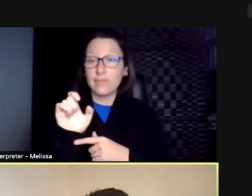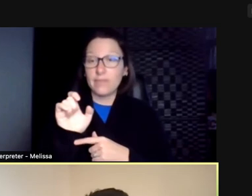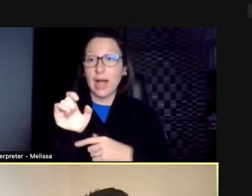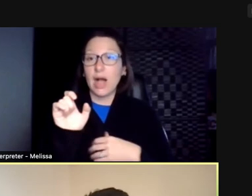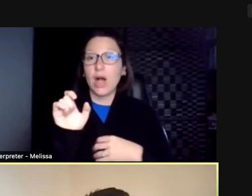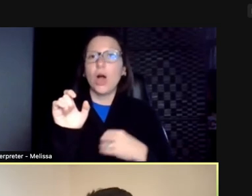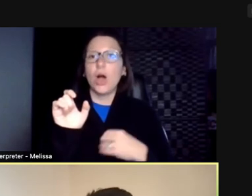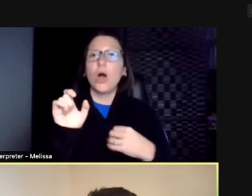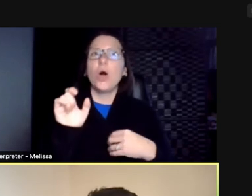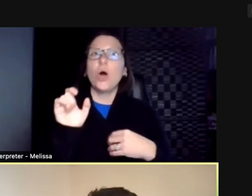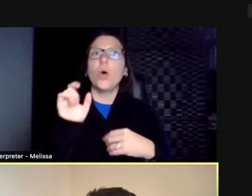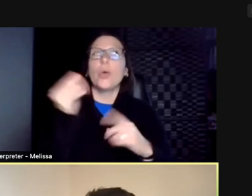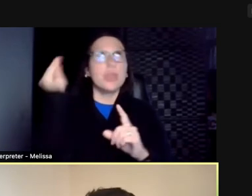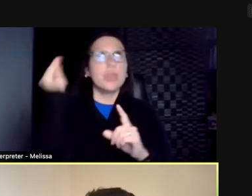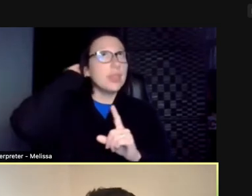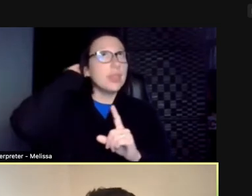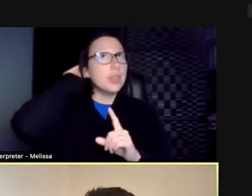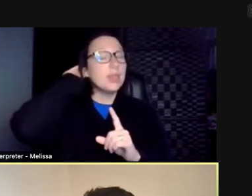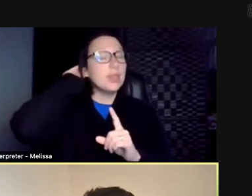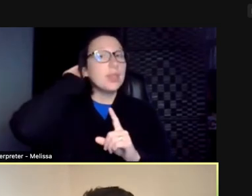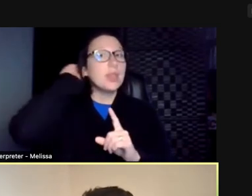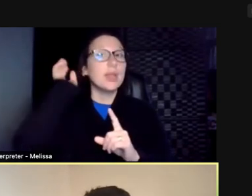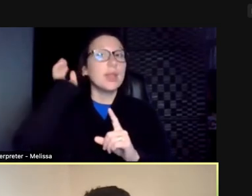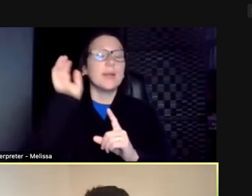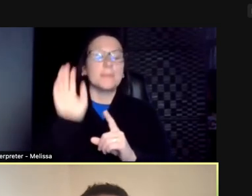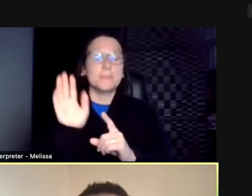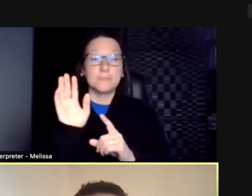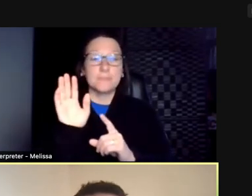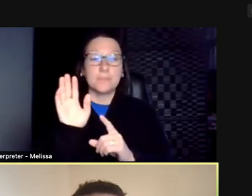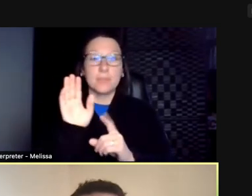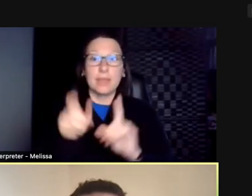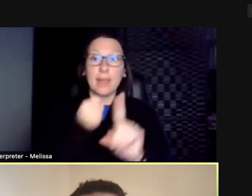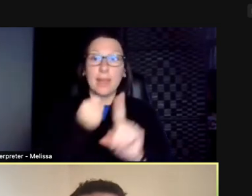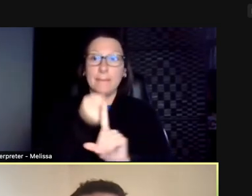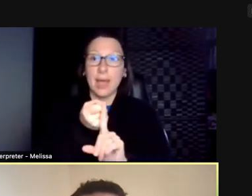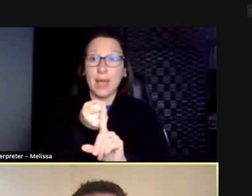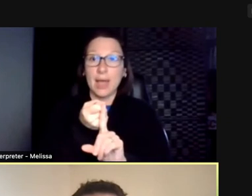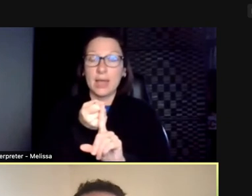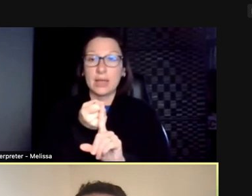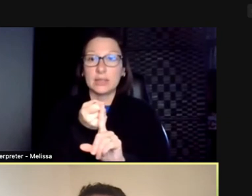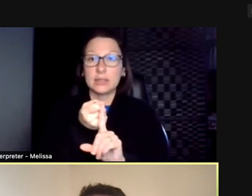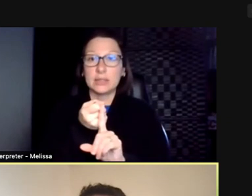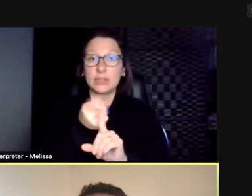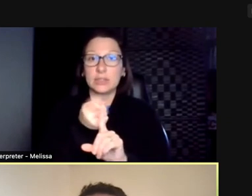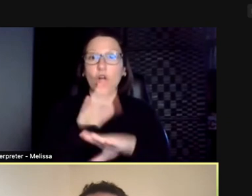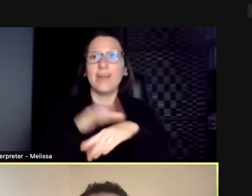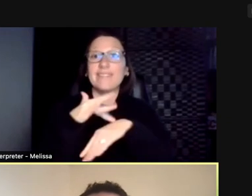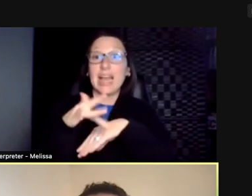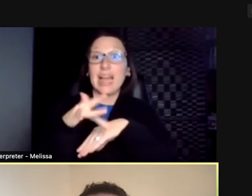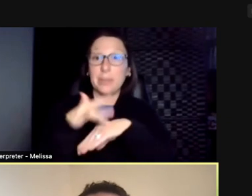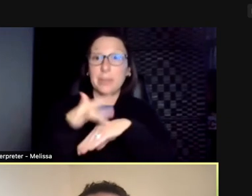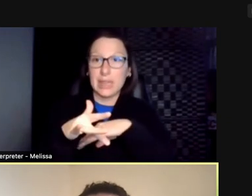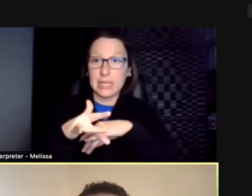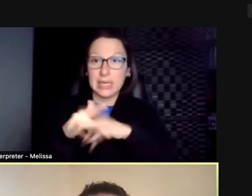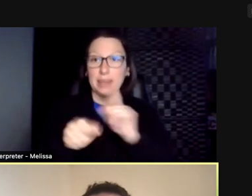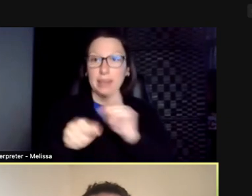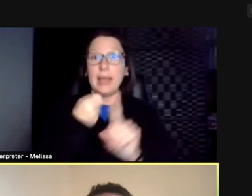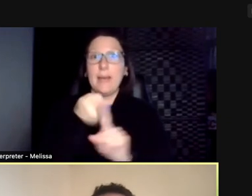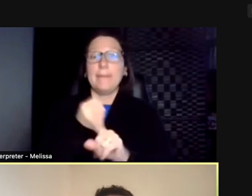in mind of the impact on availability, the impact on